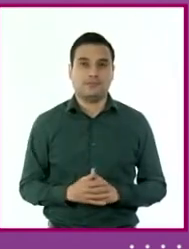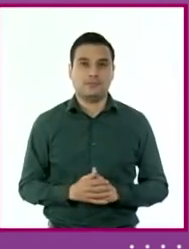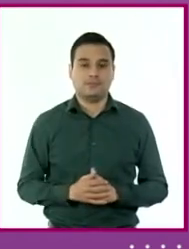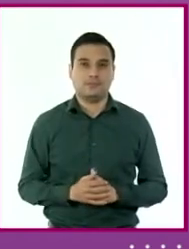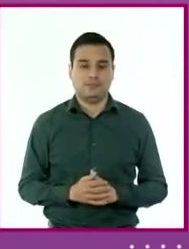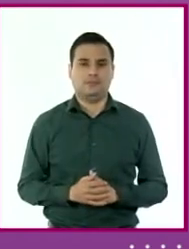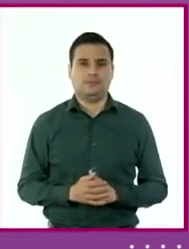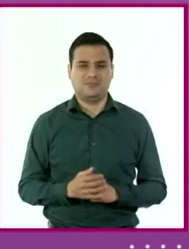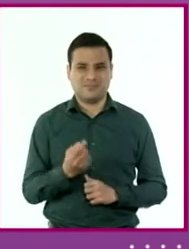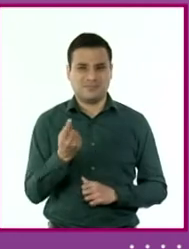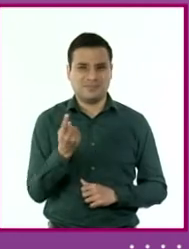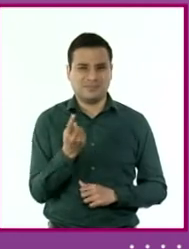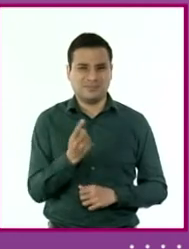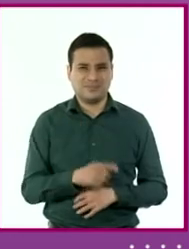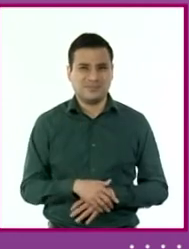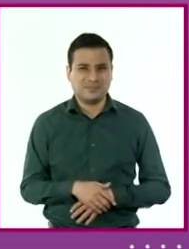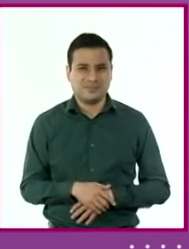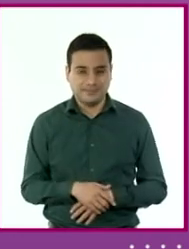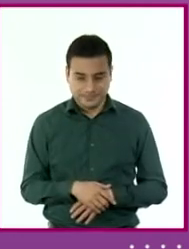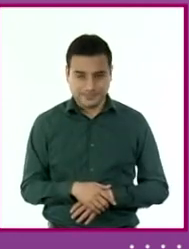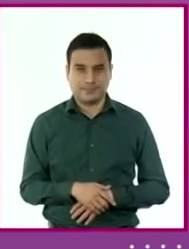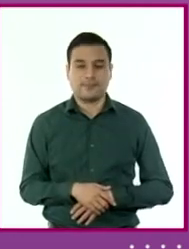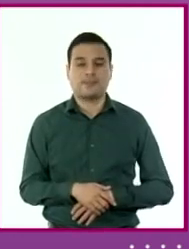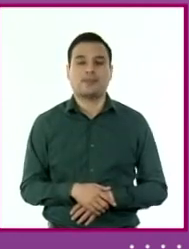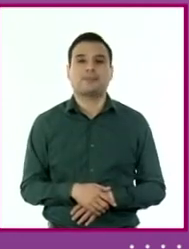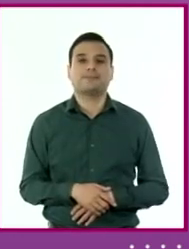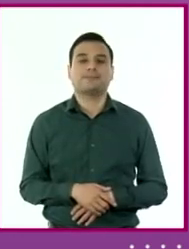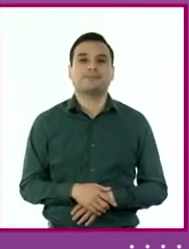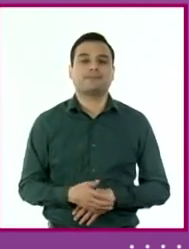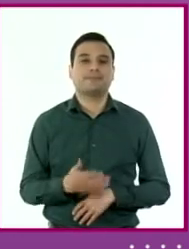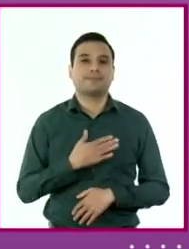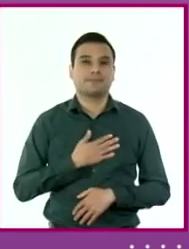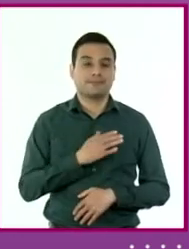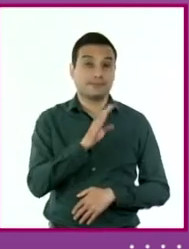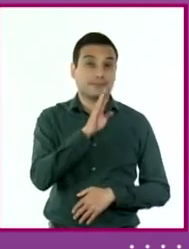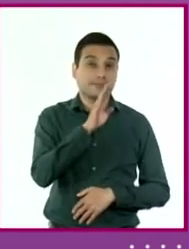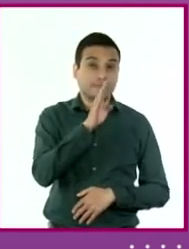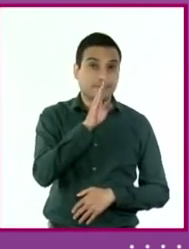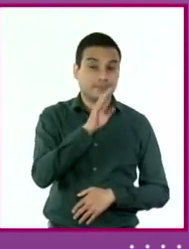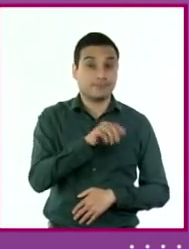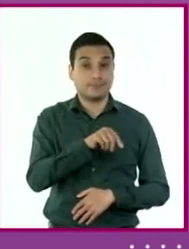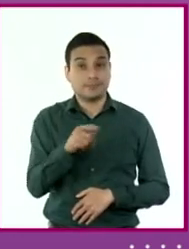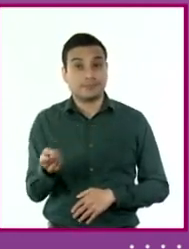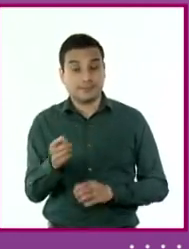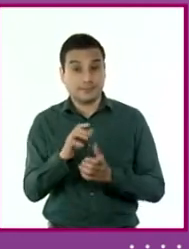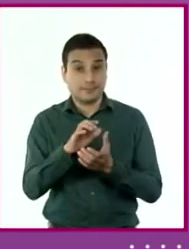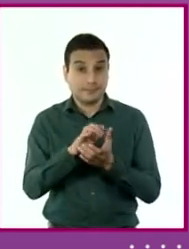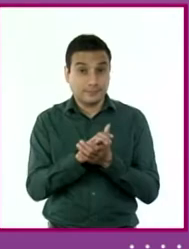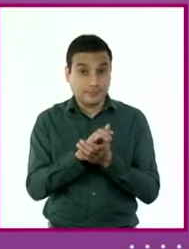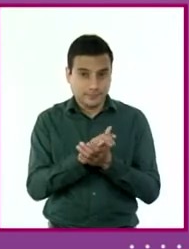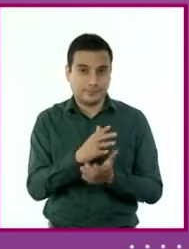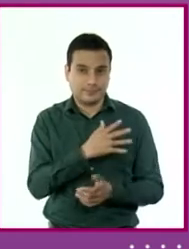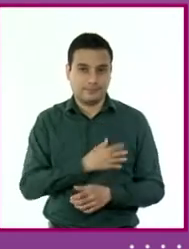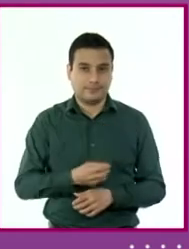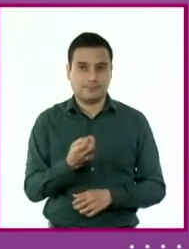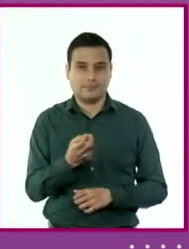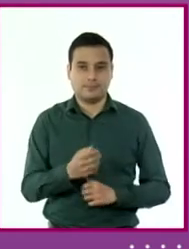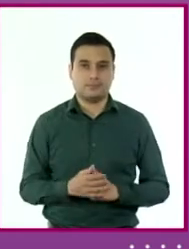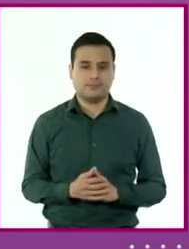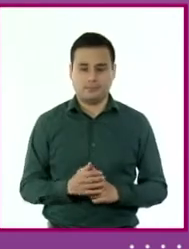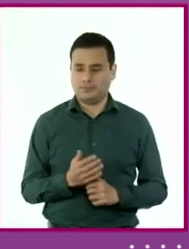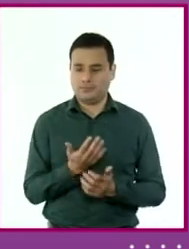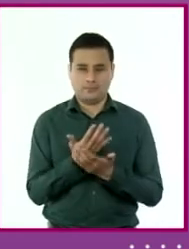What's that? He's the son of my mother's new husband. Wait a